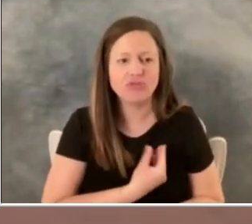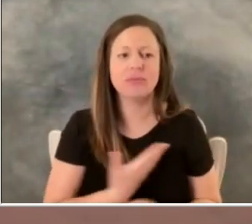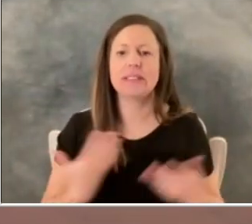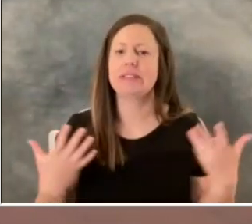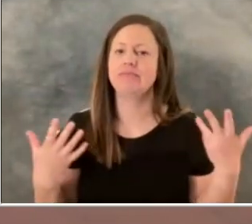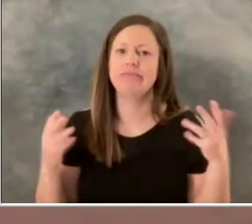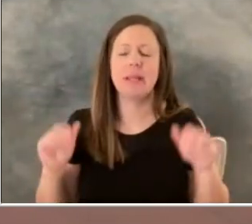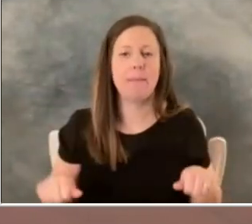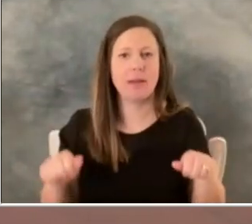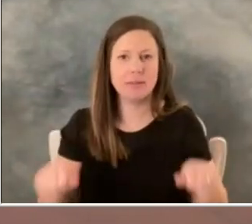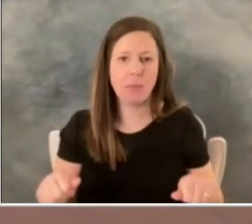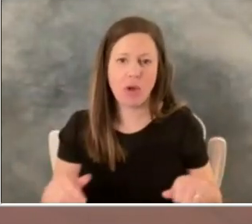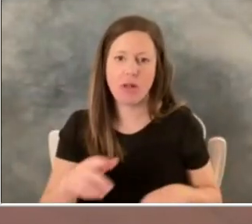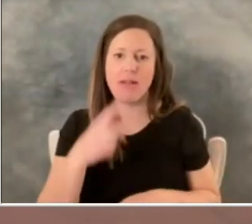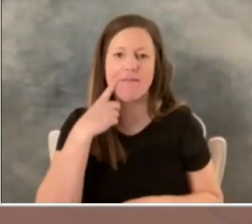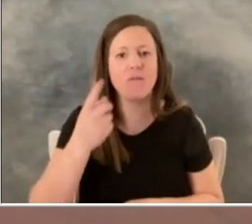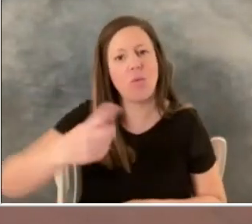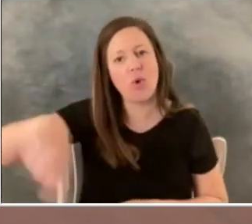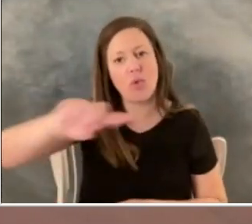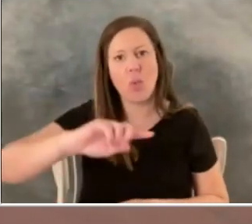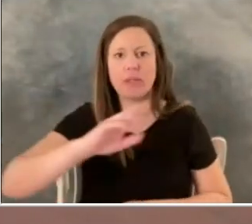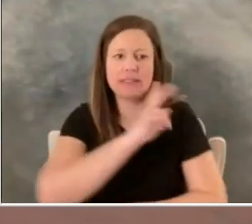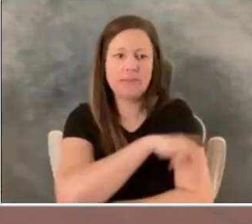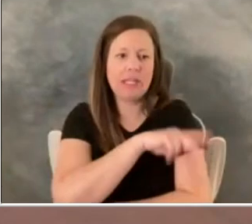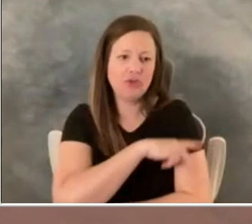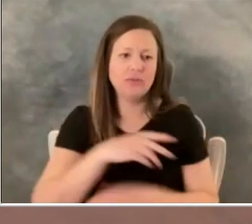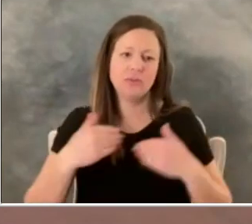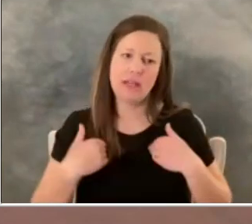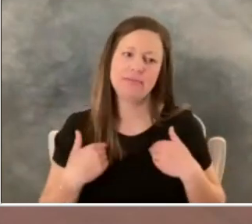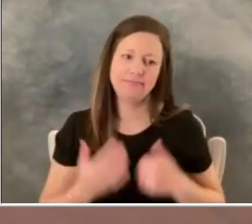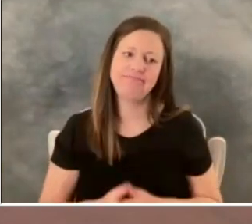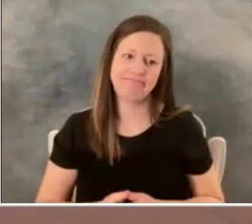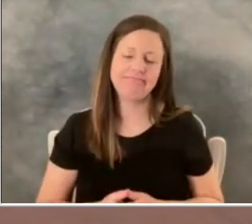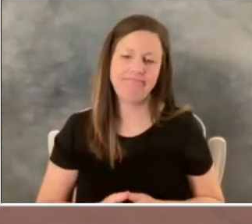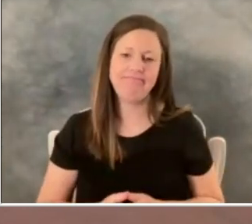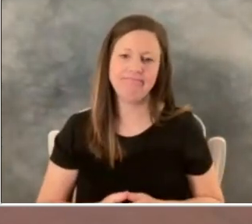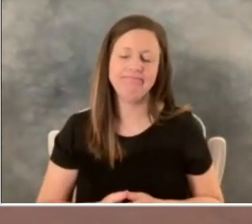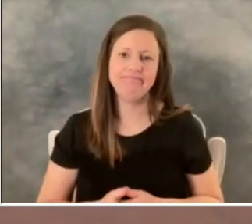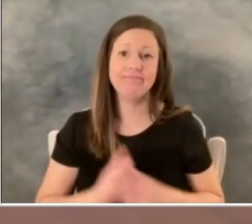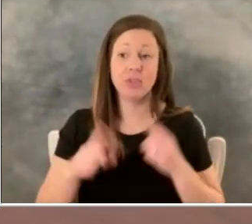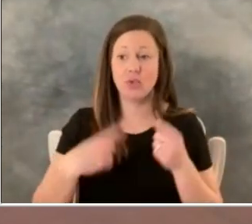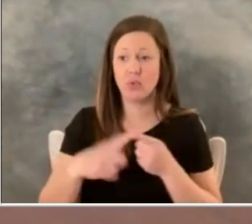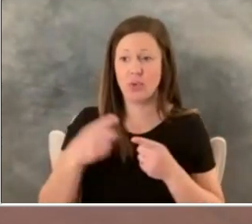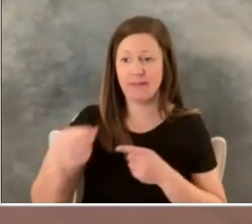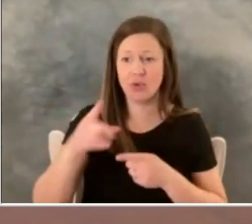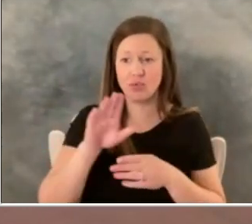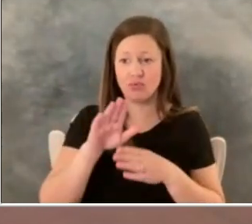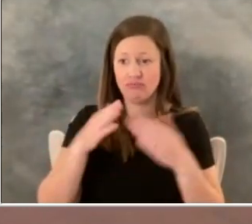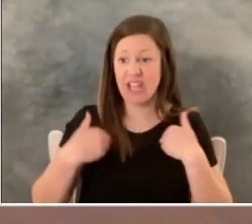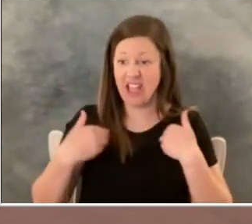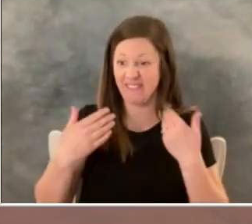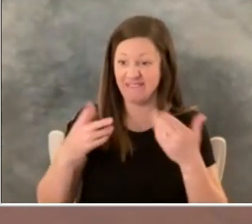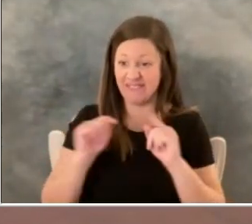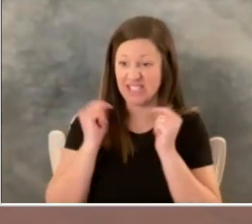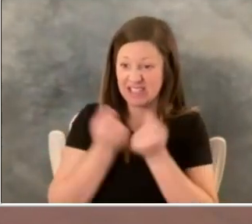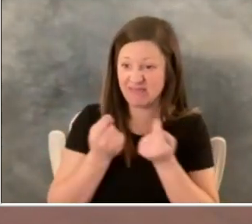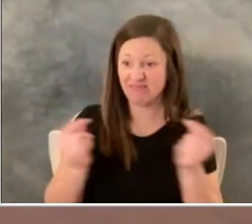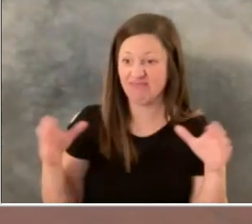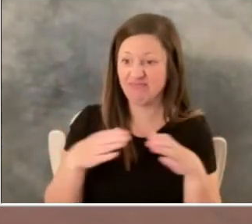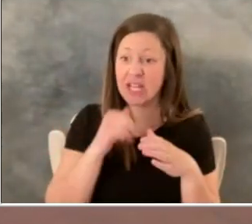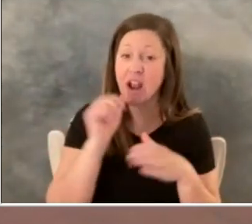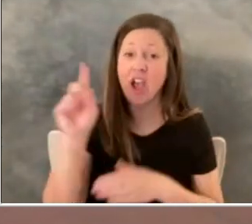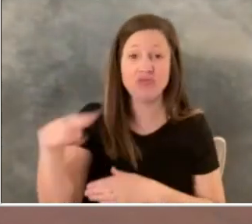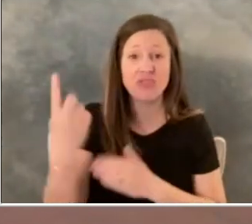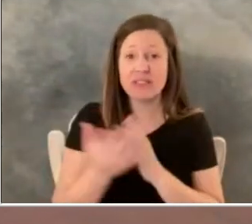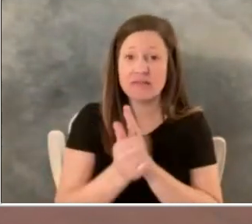can be for those we care for. So that's something that when you share a team that is not just skilled and